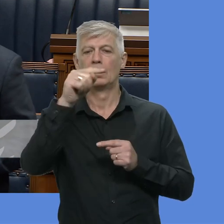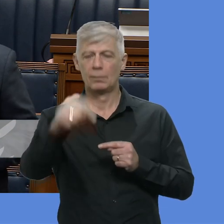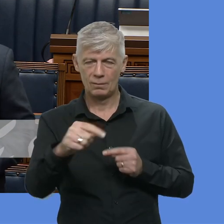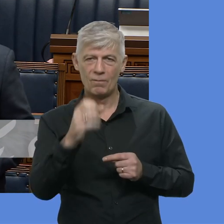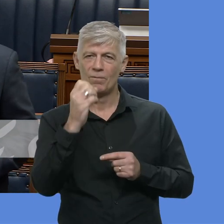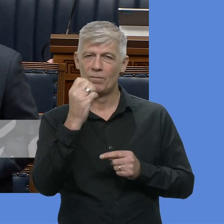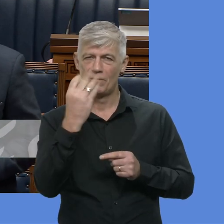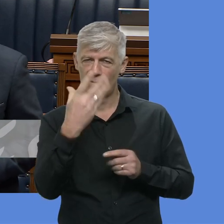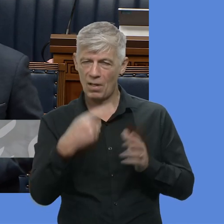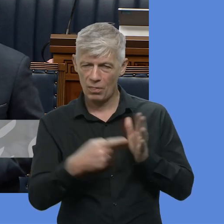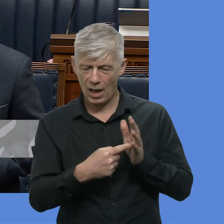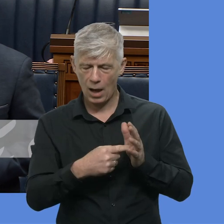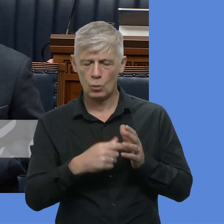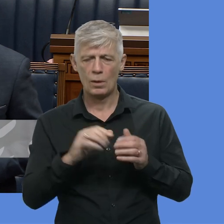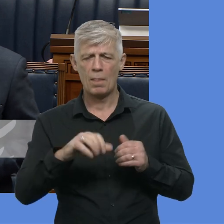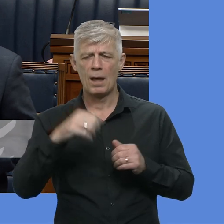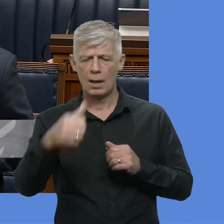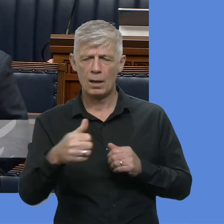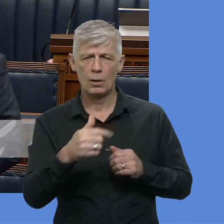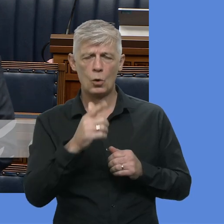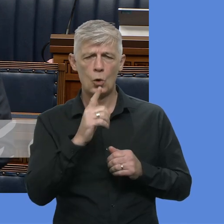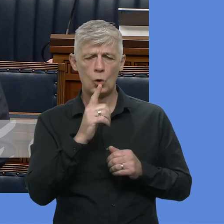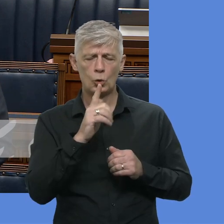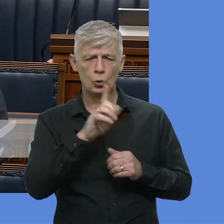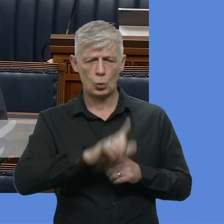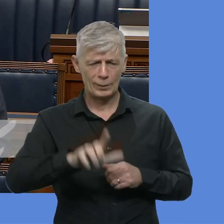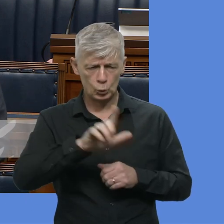the following year 22-23 was